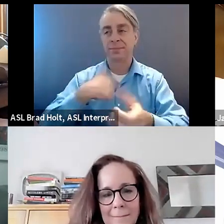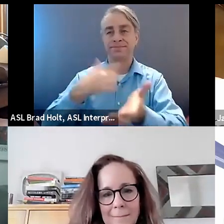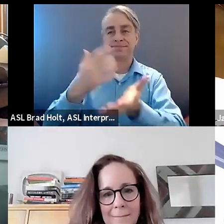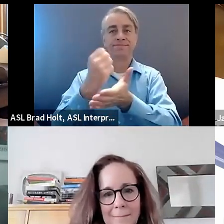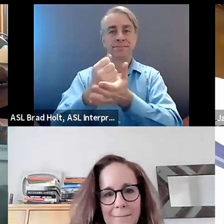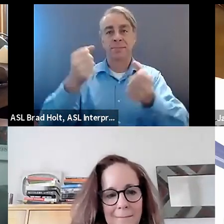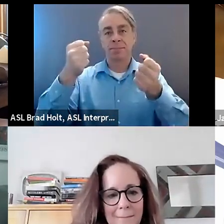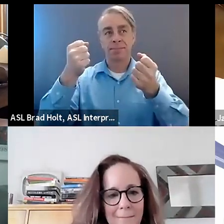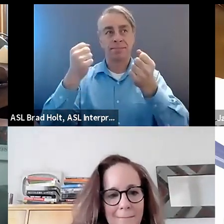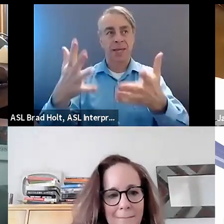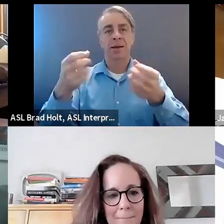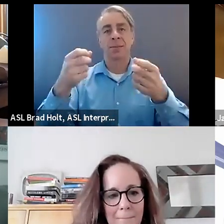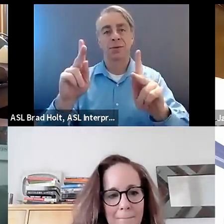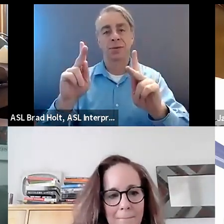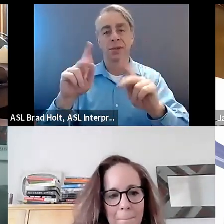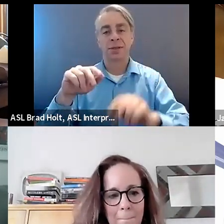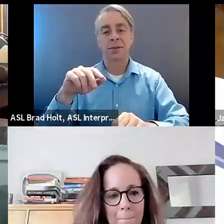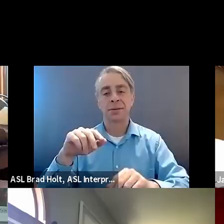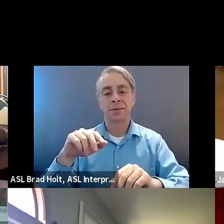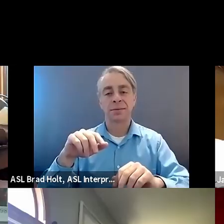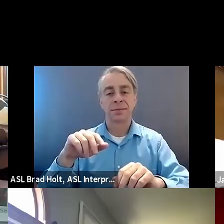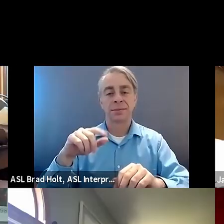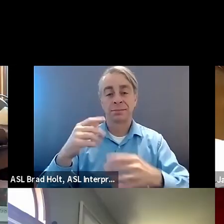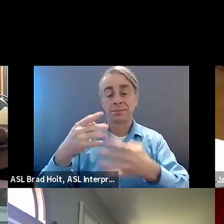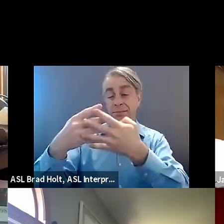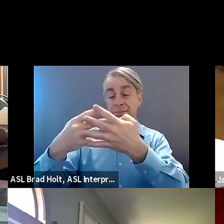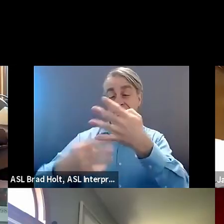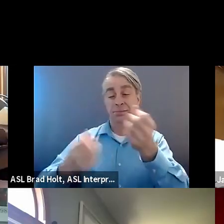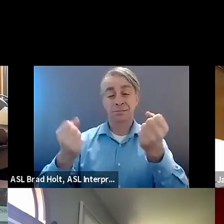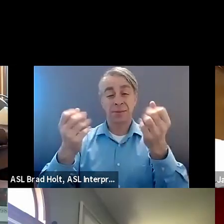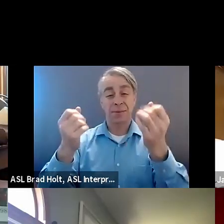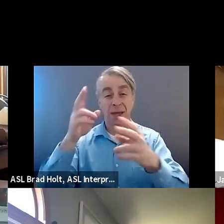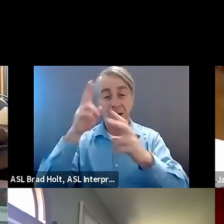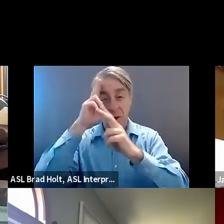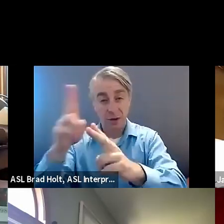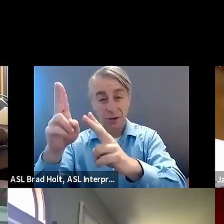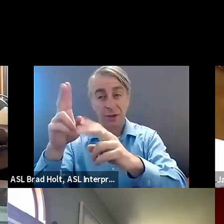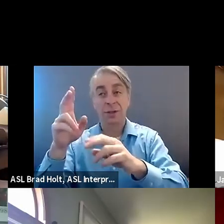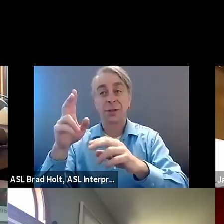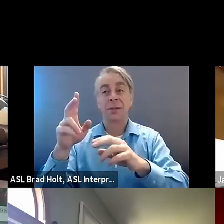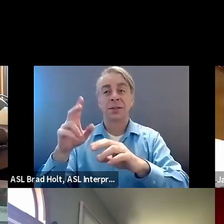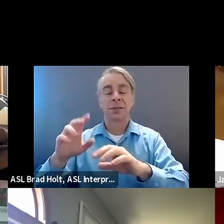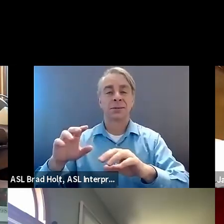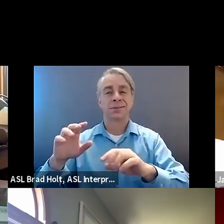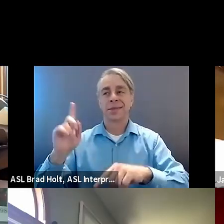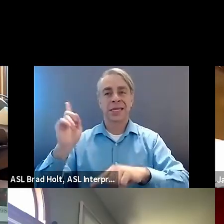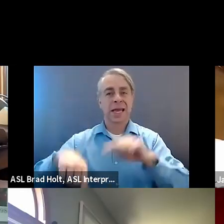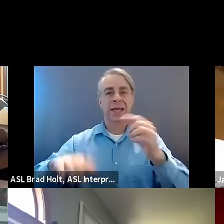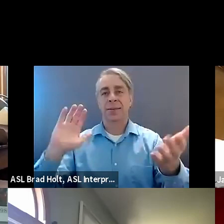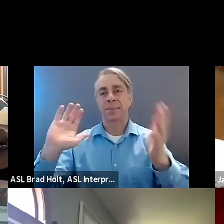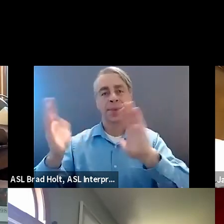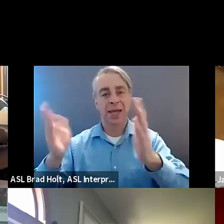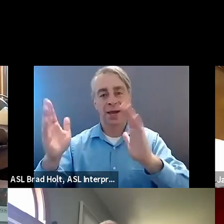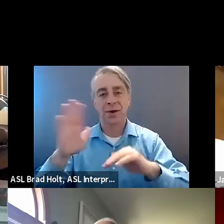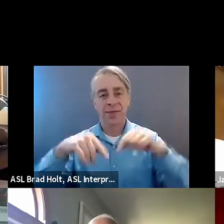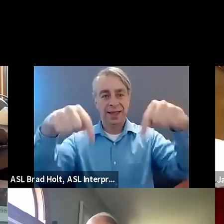to be honored, but nothing, no moment in this presidency has been a bigger honor for me than